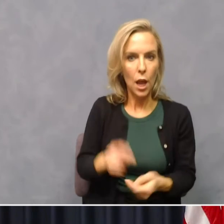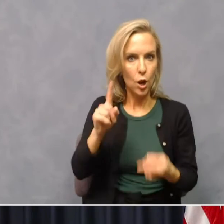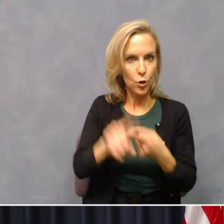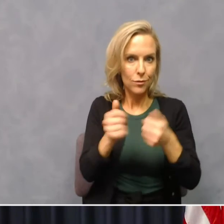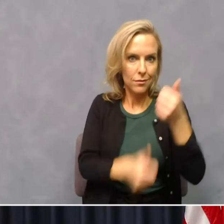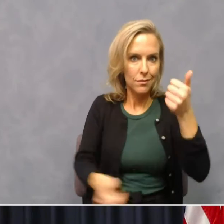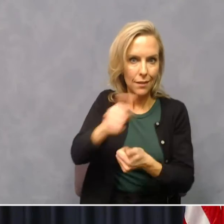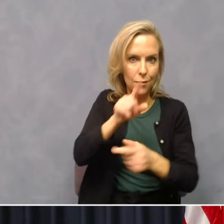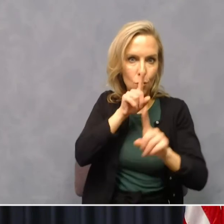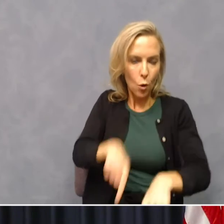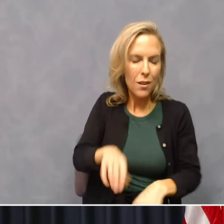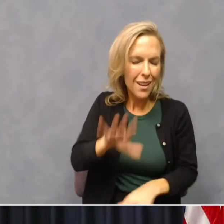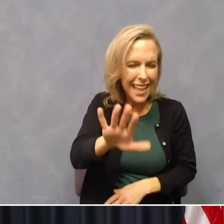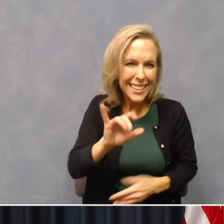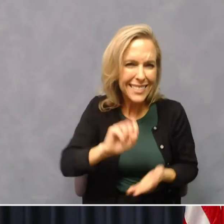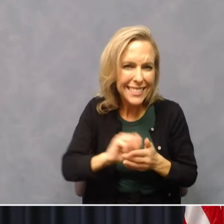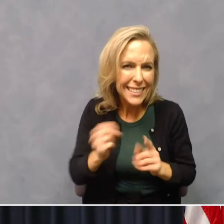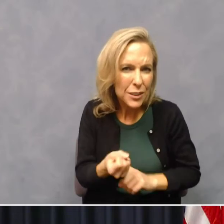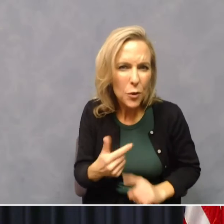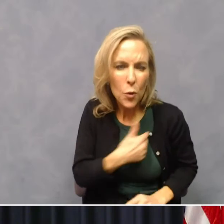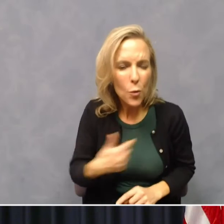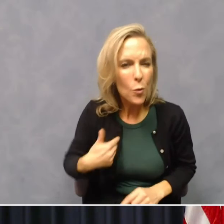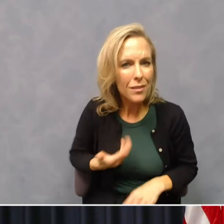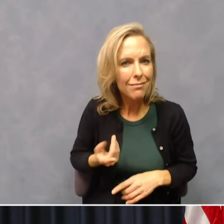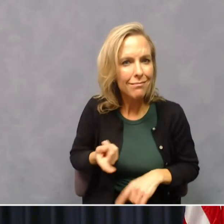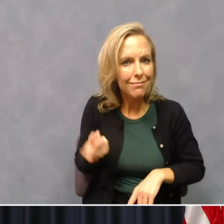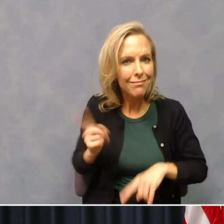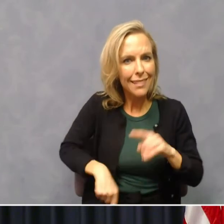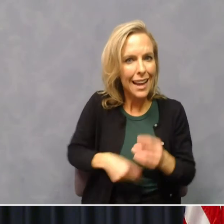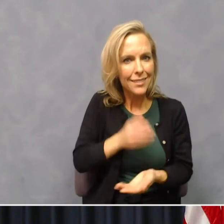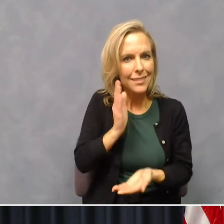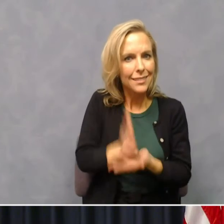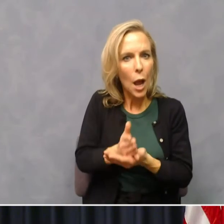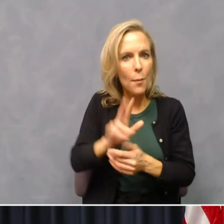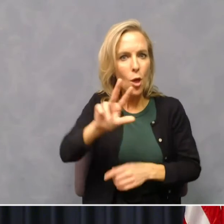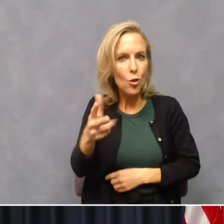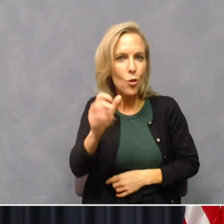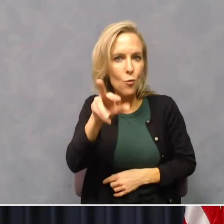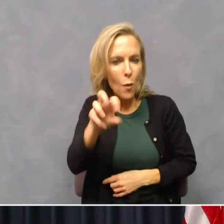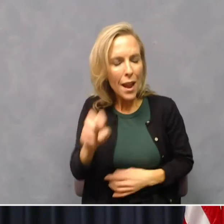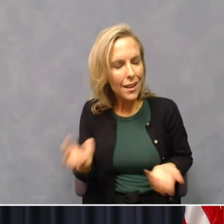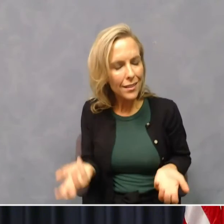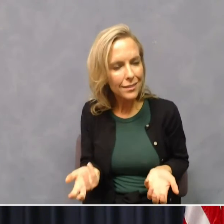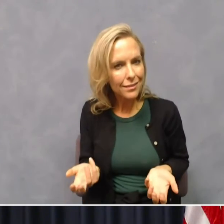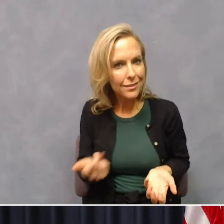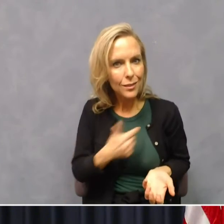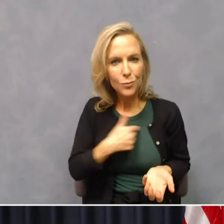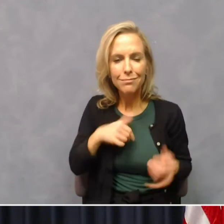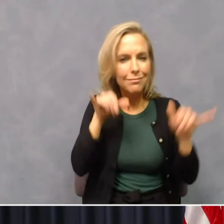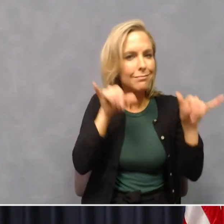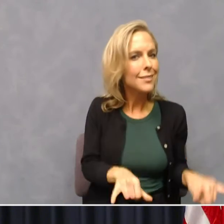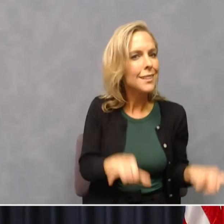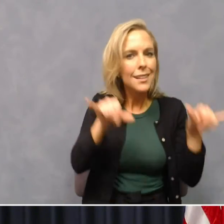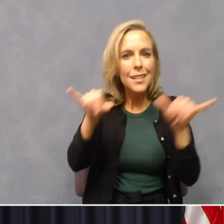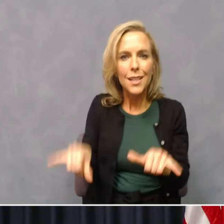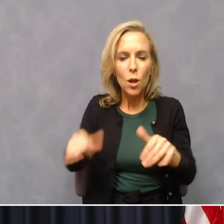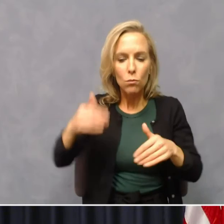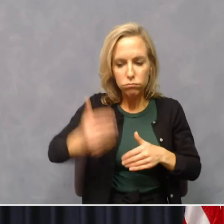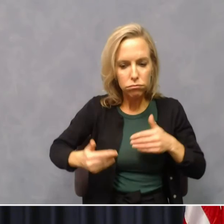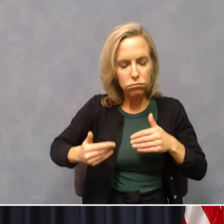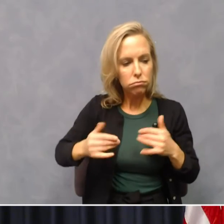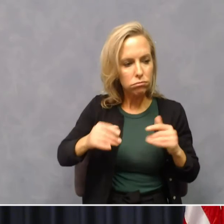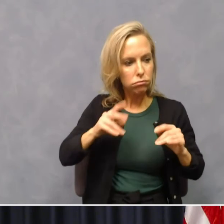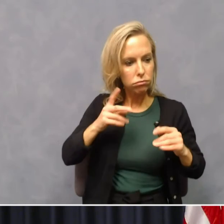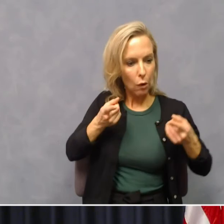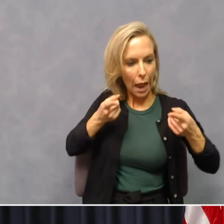if that's the case, then we can't stop another wave. We have done the same things recommended